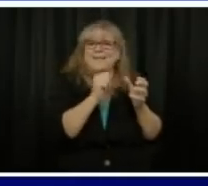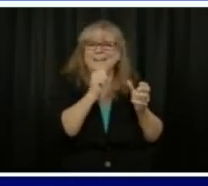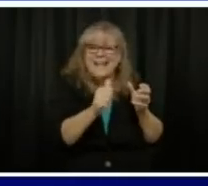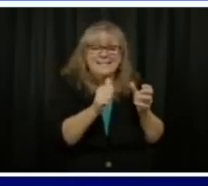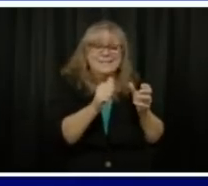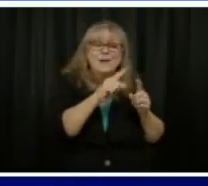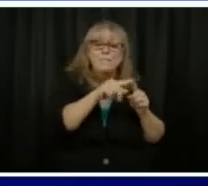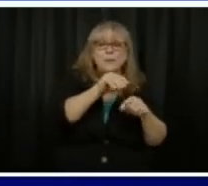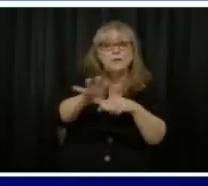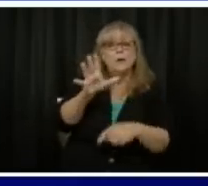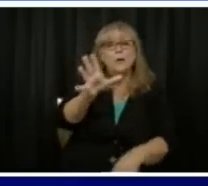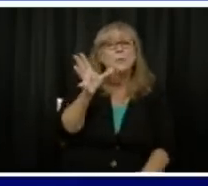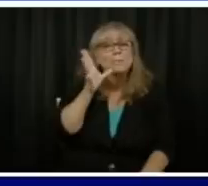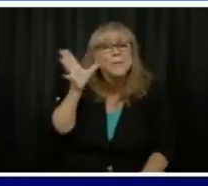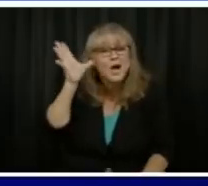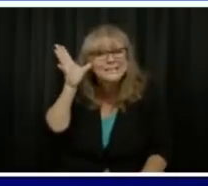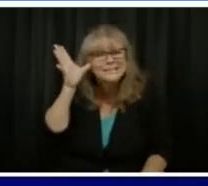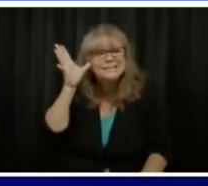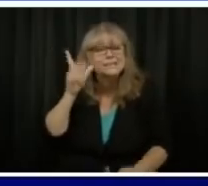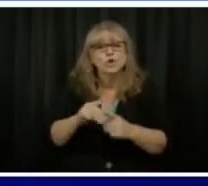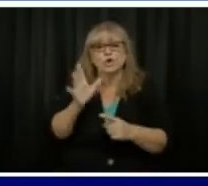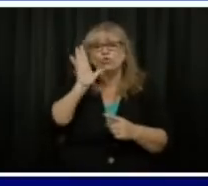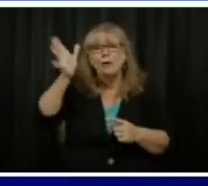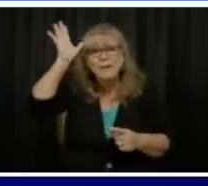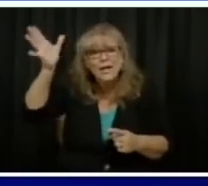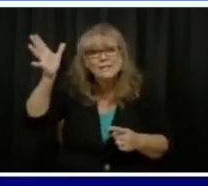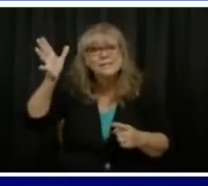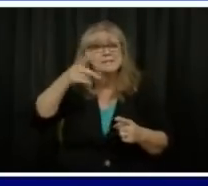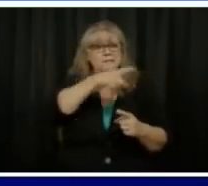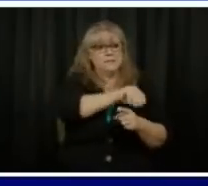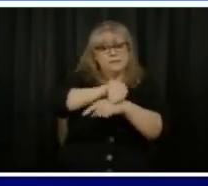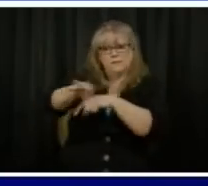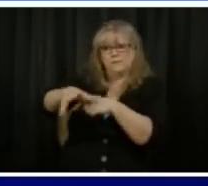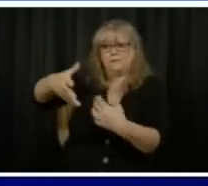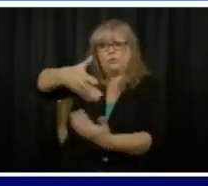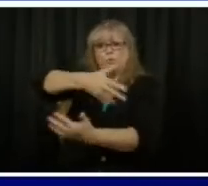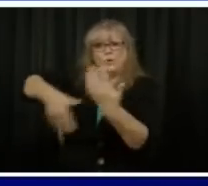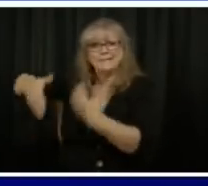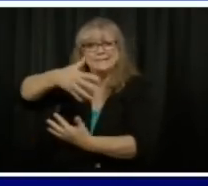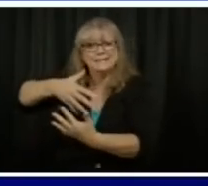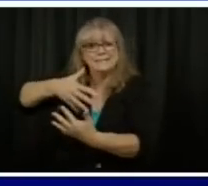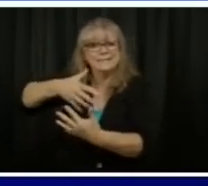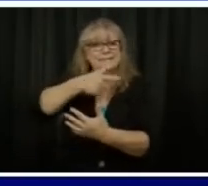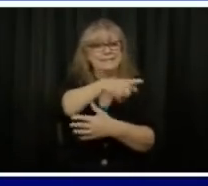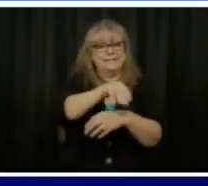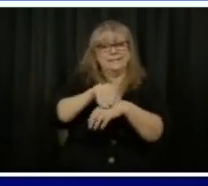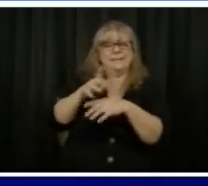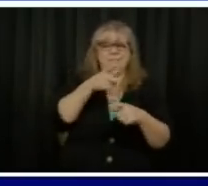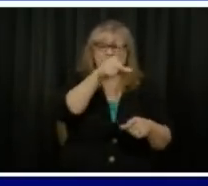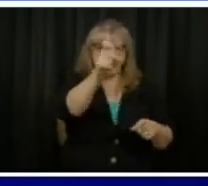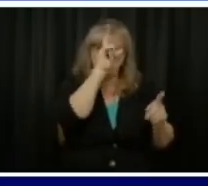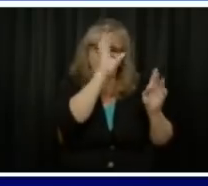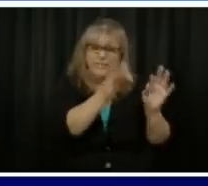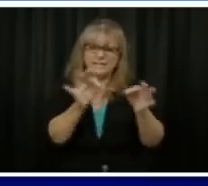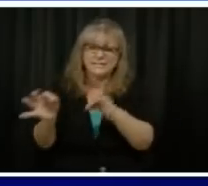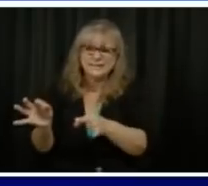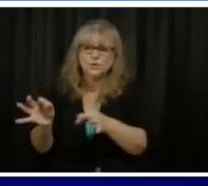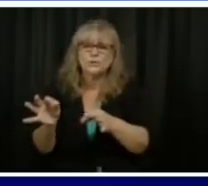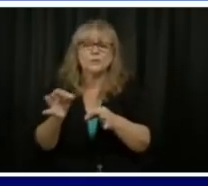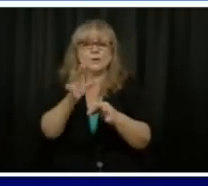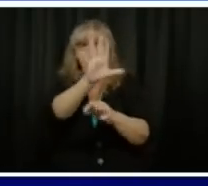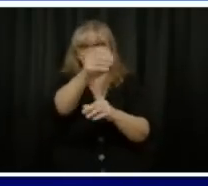because 20 to 29-year-olds don't live in a bubble. The decisions that they're making don't just affect themselves, we were all, those of us who